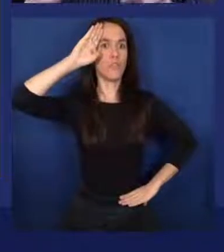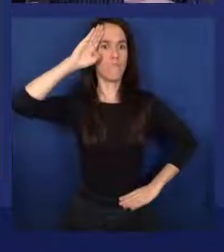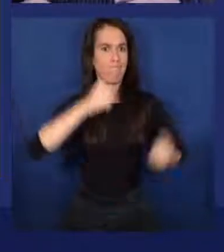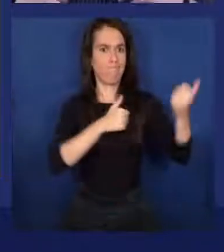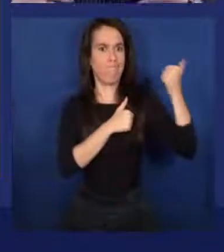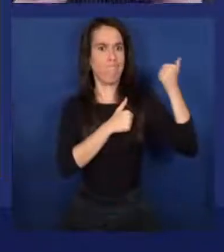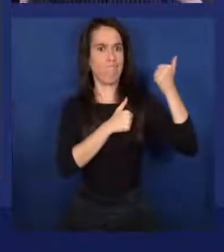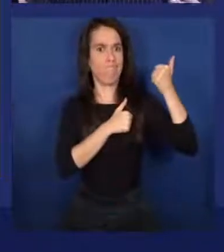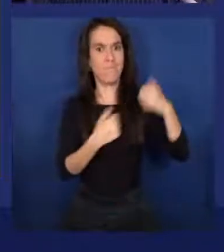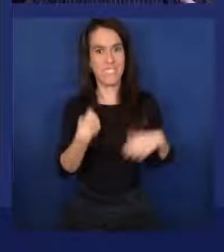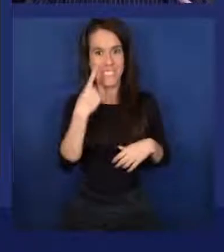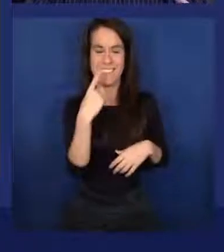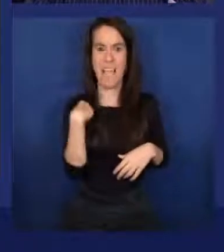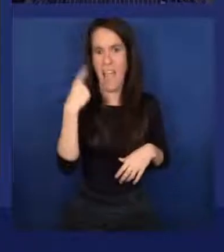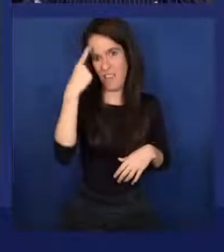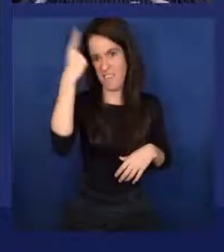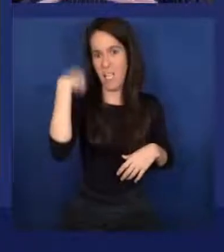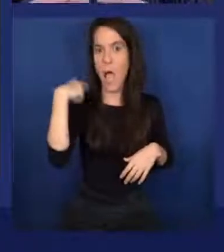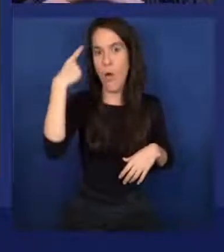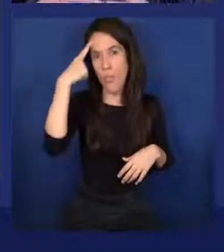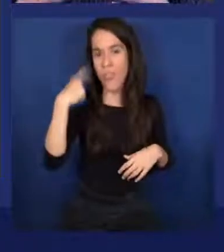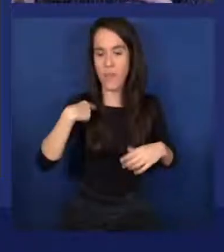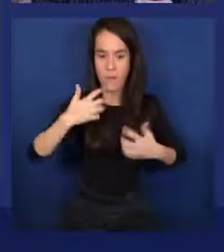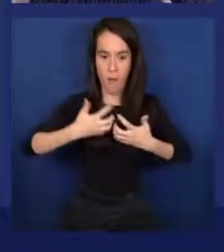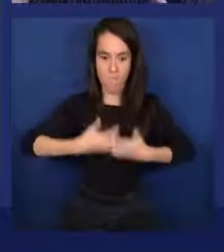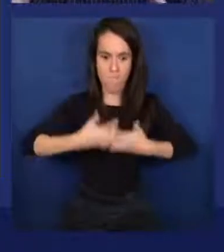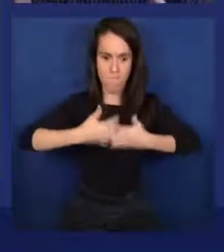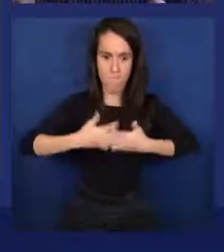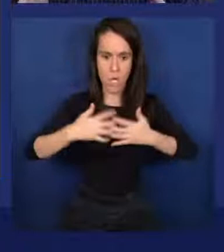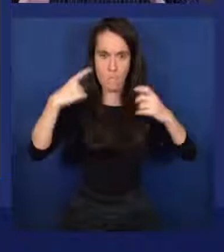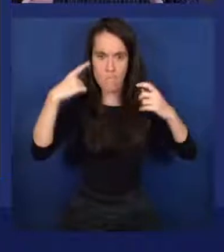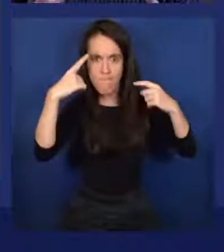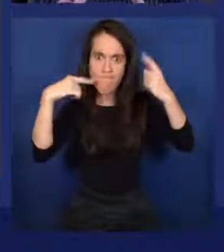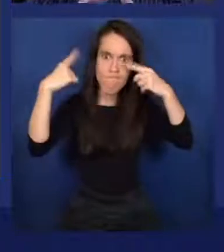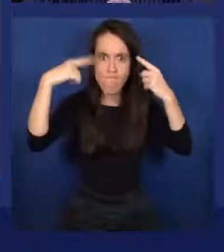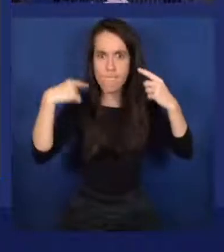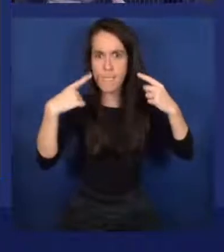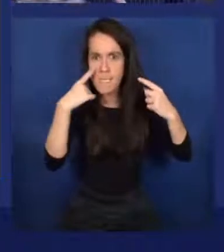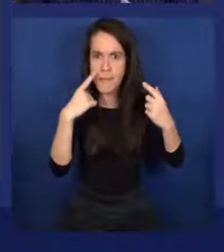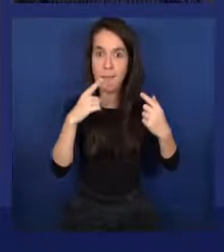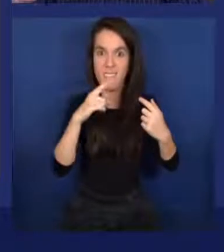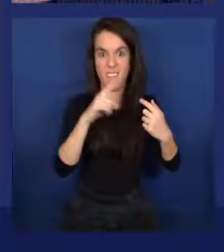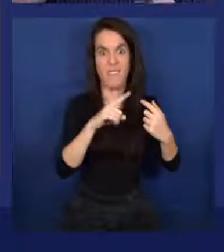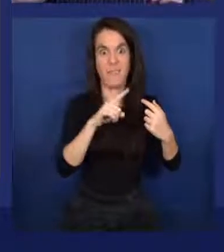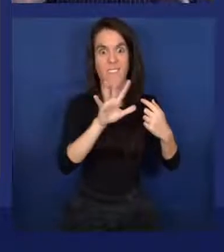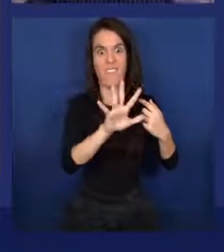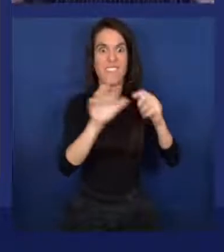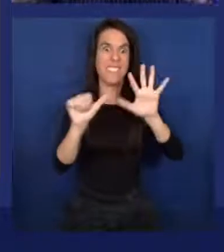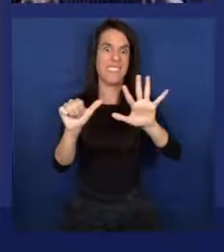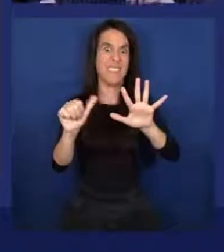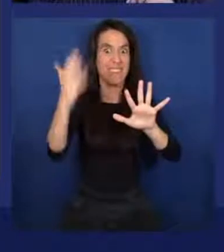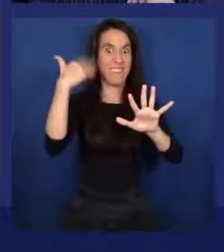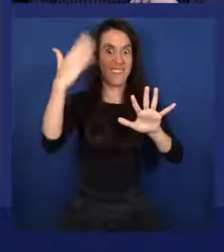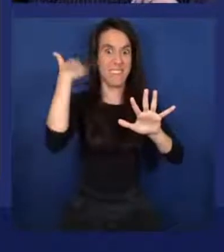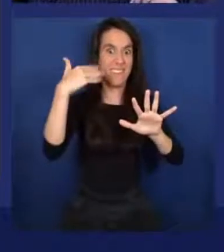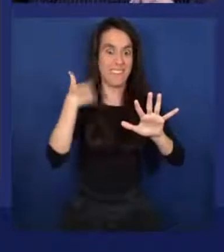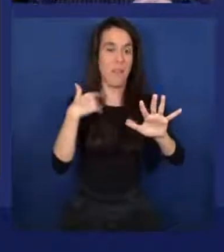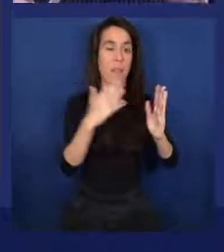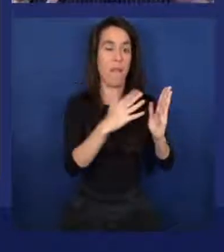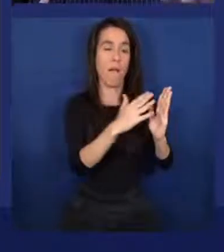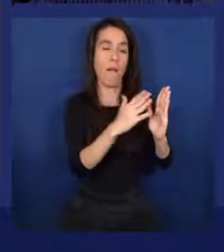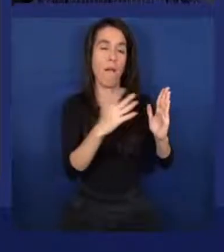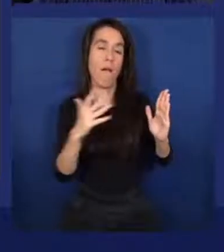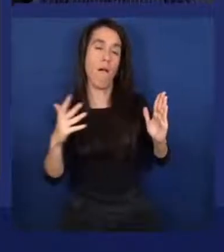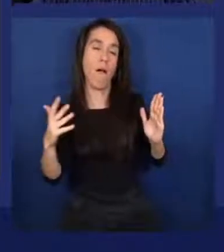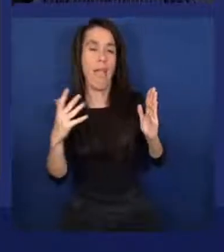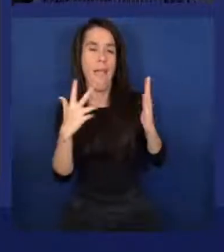this idea that we can build this remarkable machine. They're already predicting by 1956 that in the 1980s, artificial intelligence will be solved,